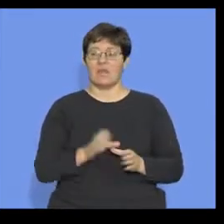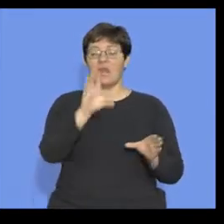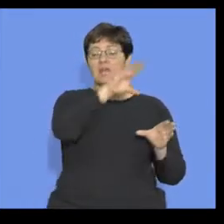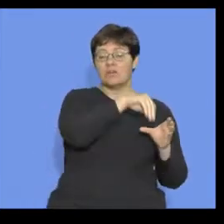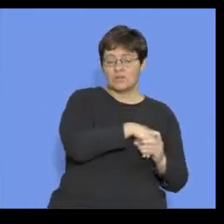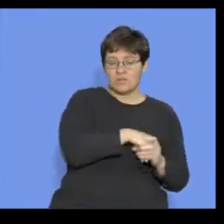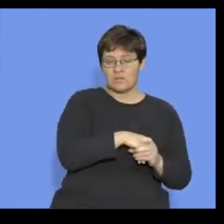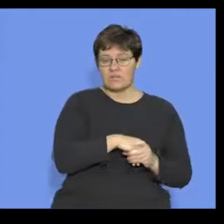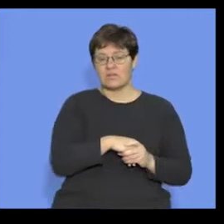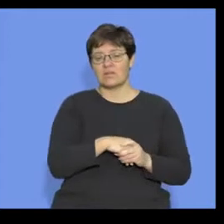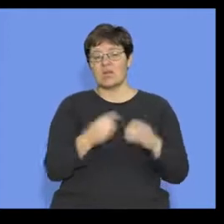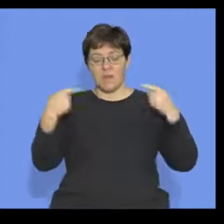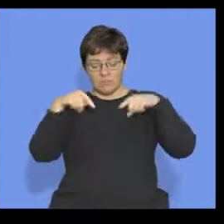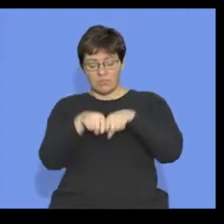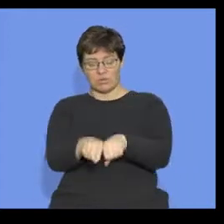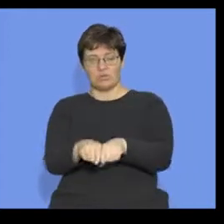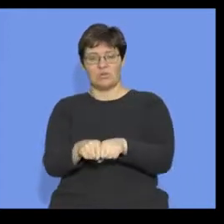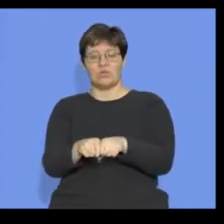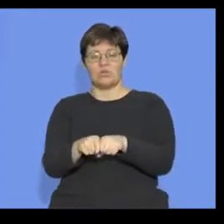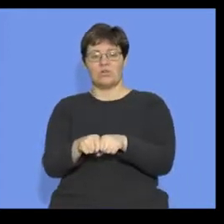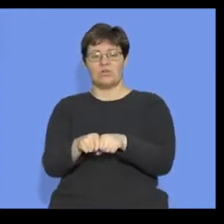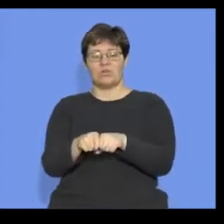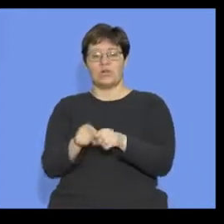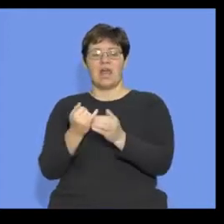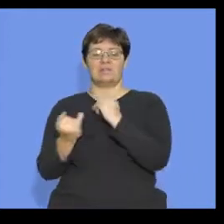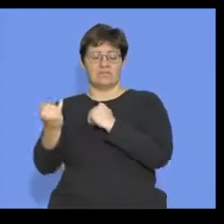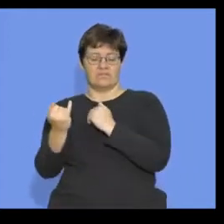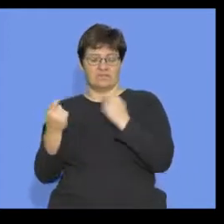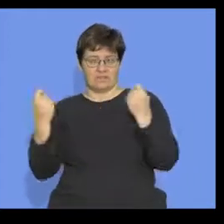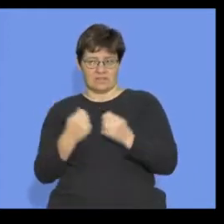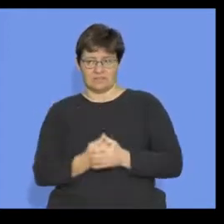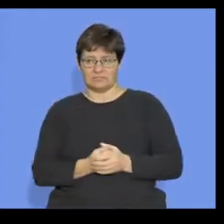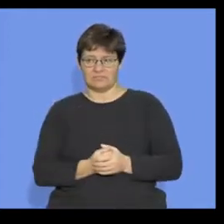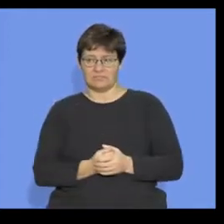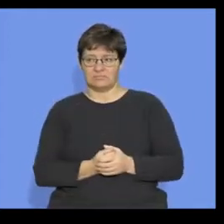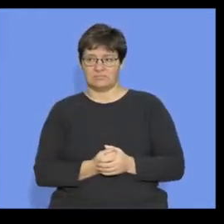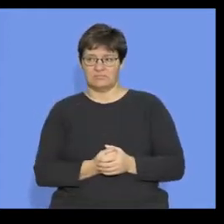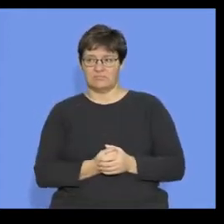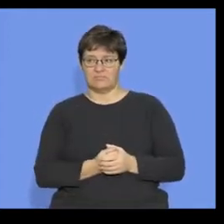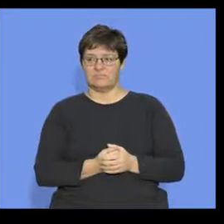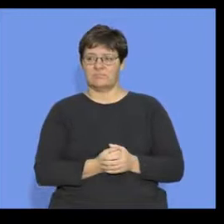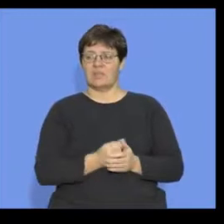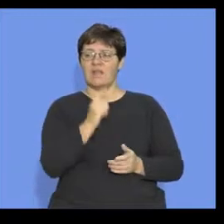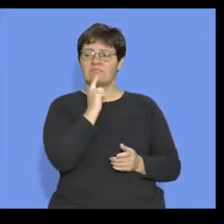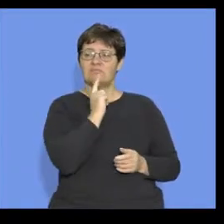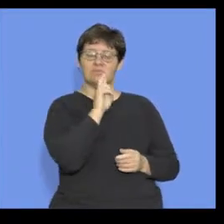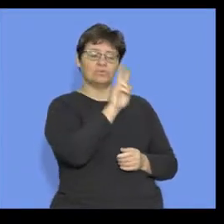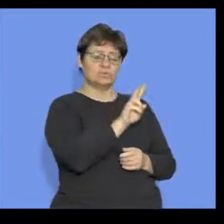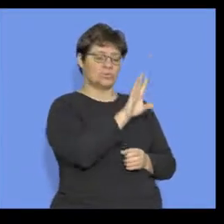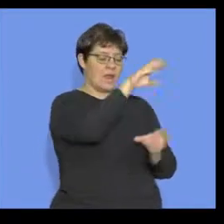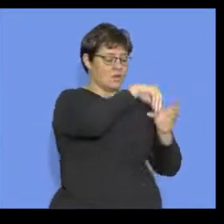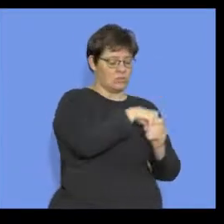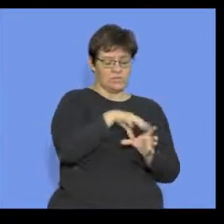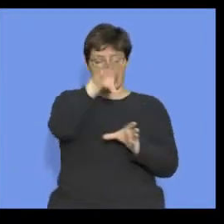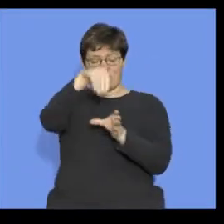Inclusive, mutually exclusive event. What is that? So if we have 2 inclusive event, which